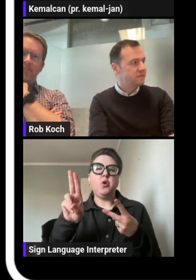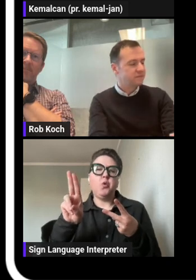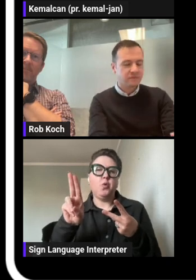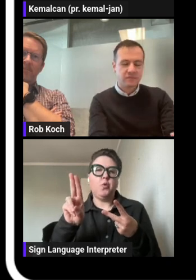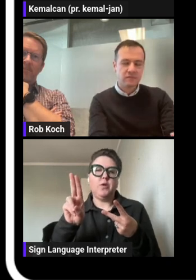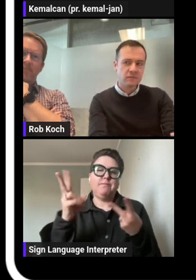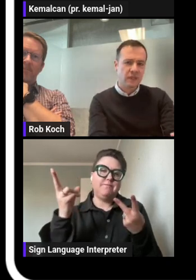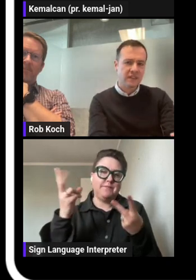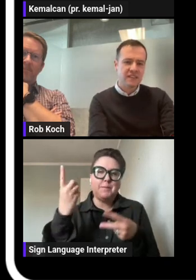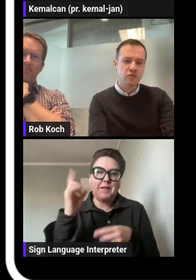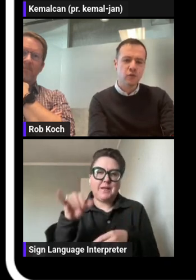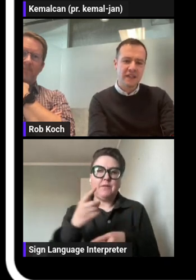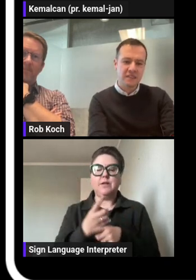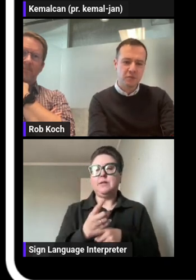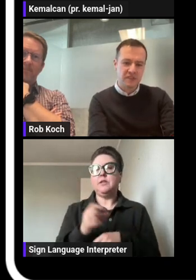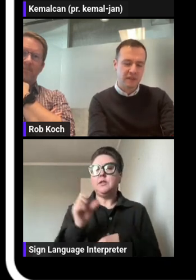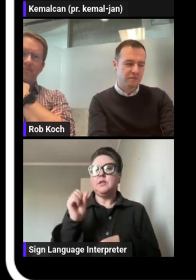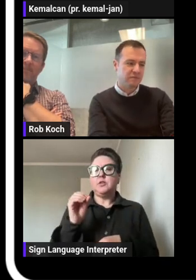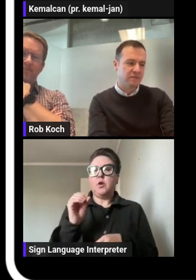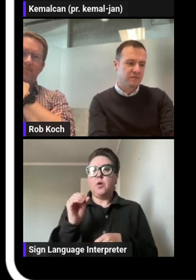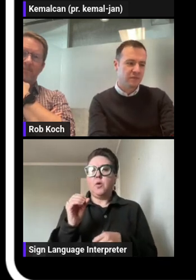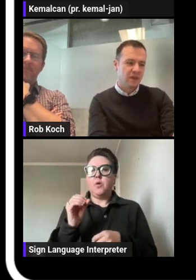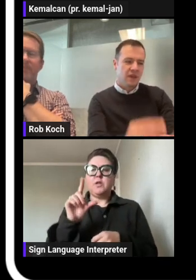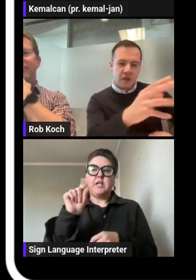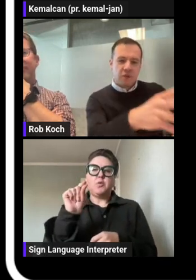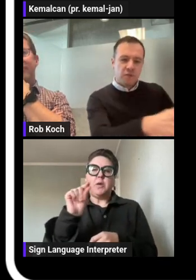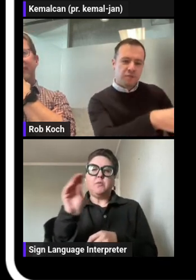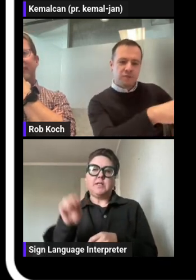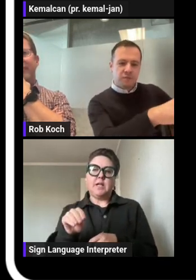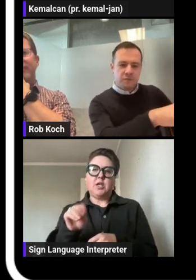right? Let's say 20%.